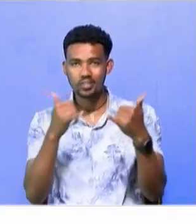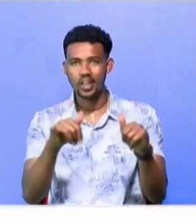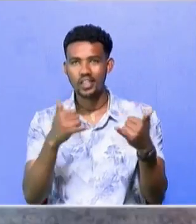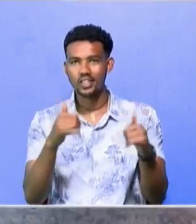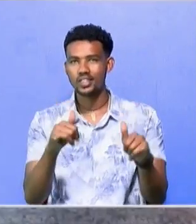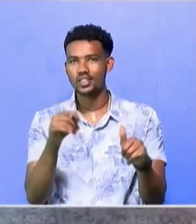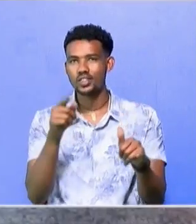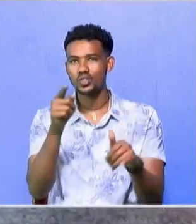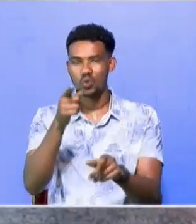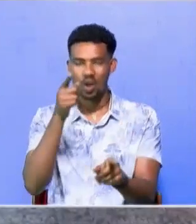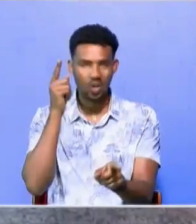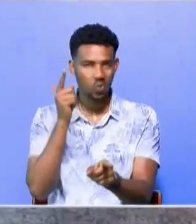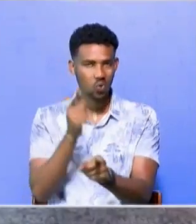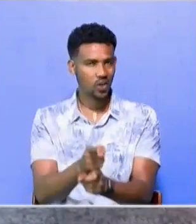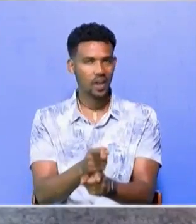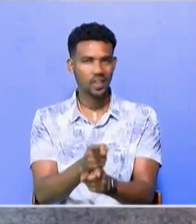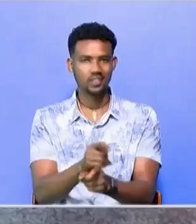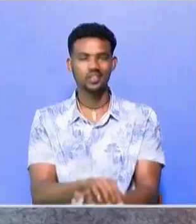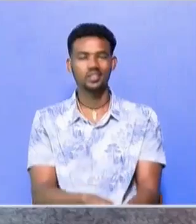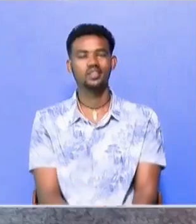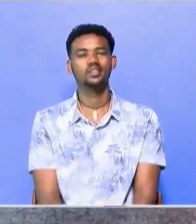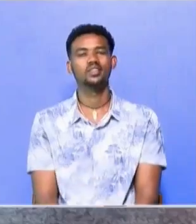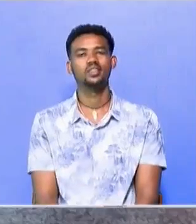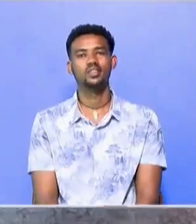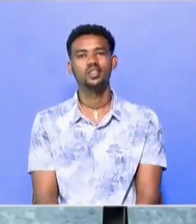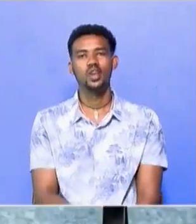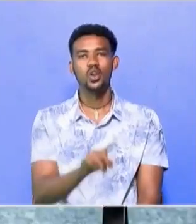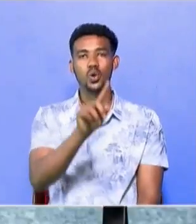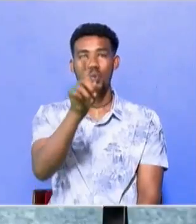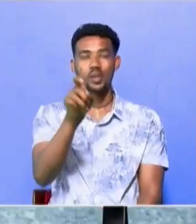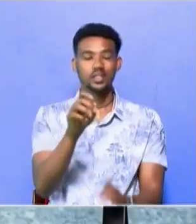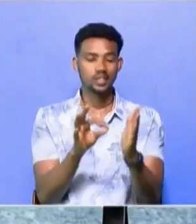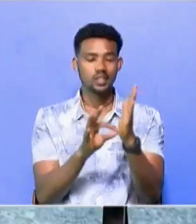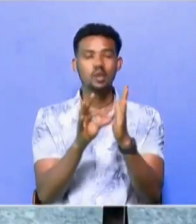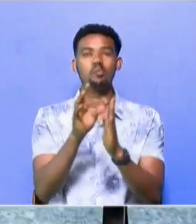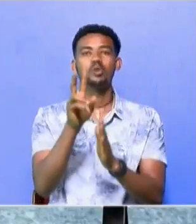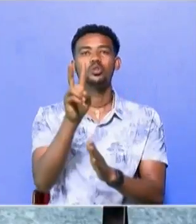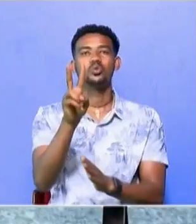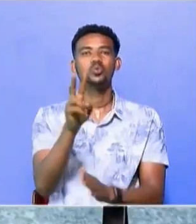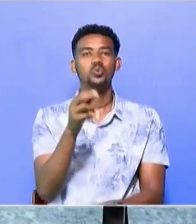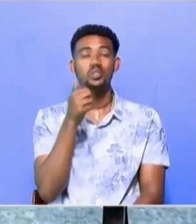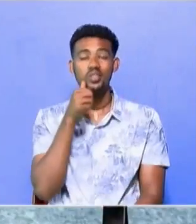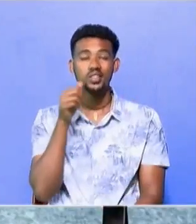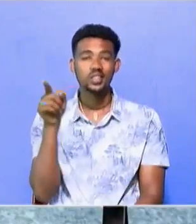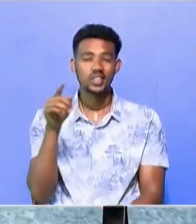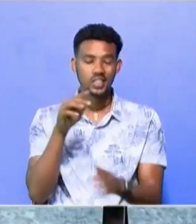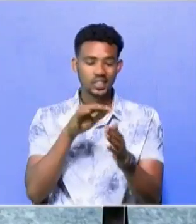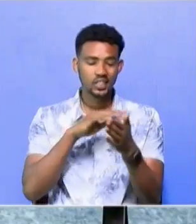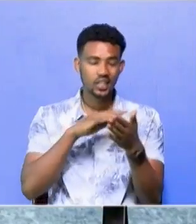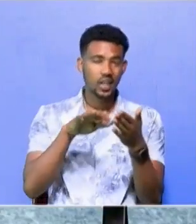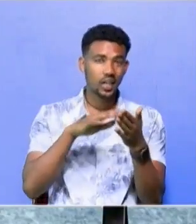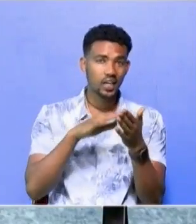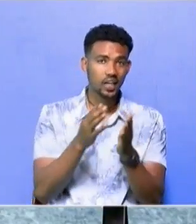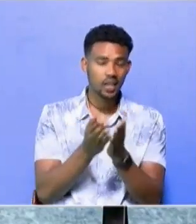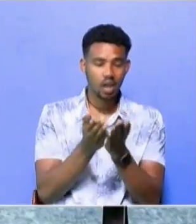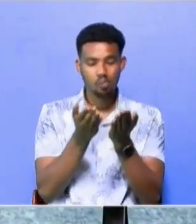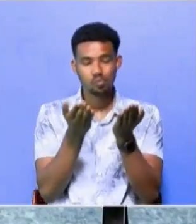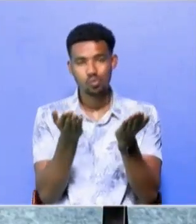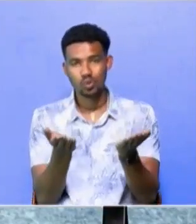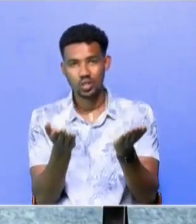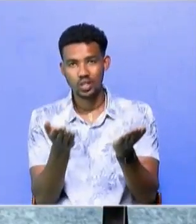playing, you are correct. Question number 2. She is reading a